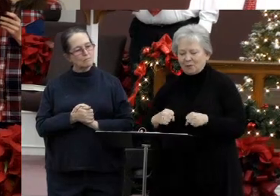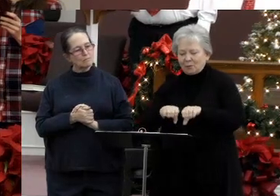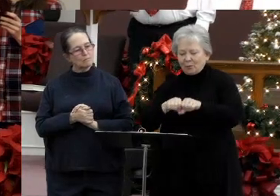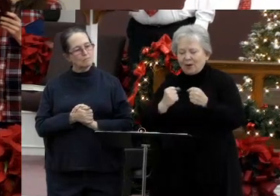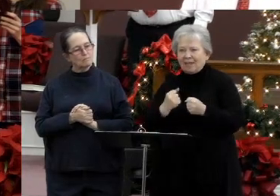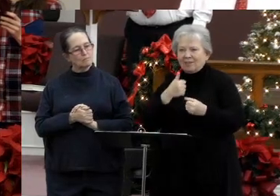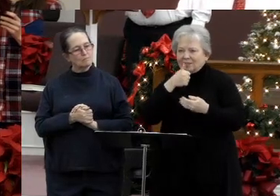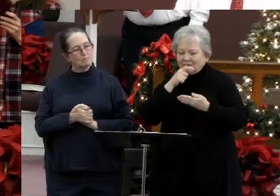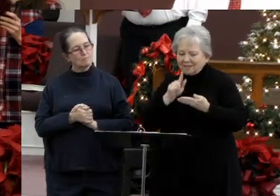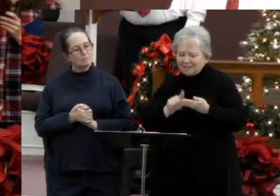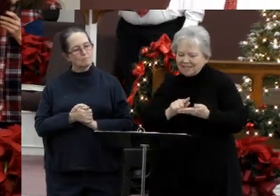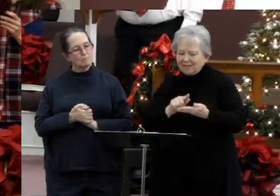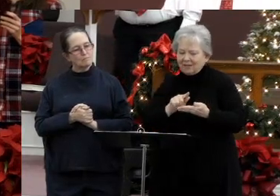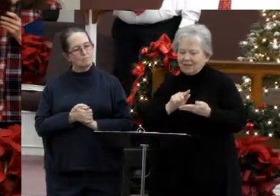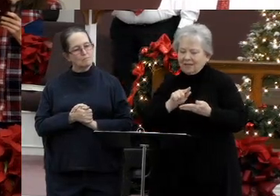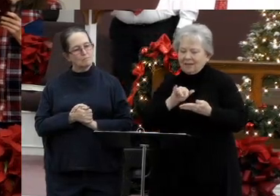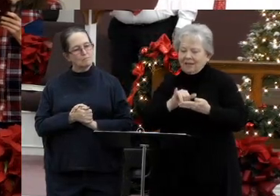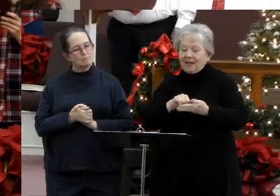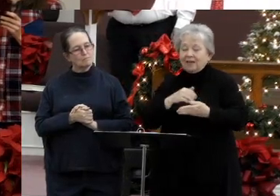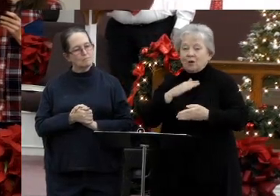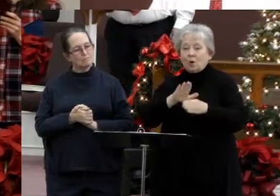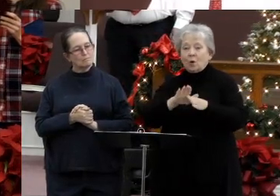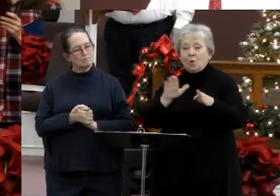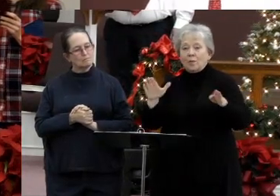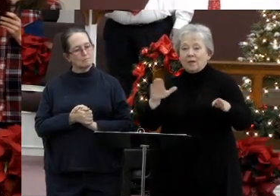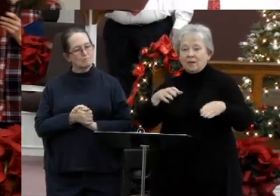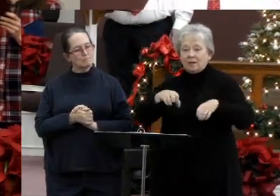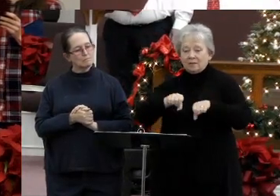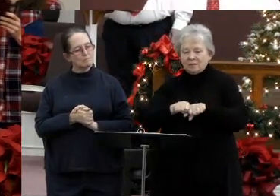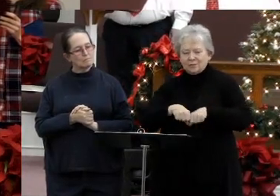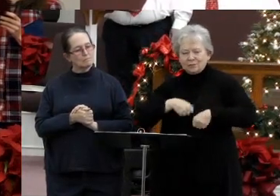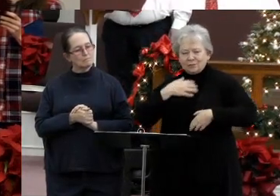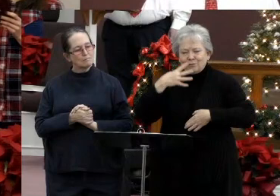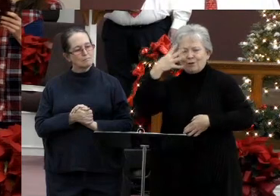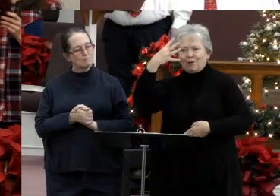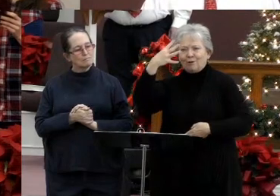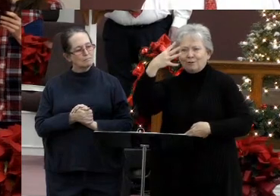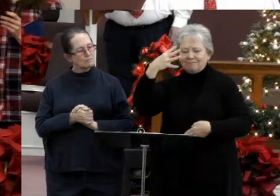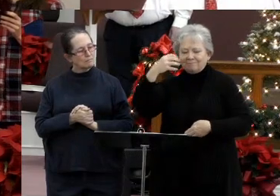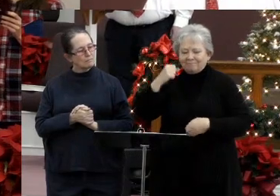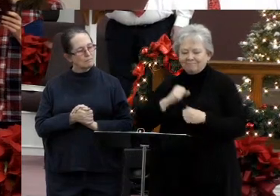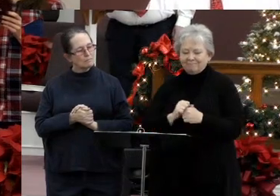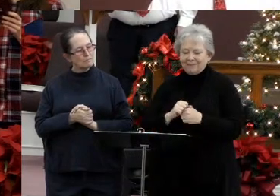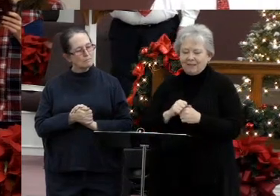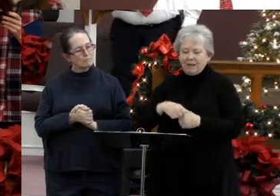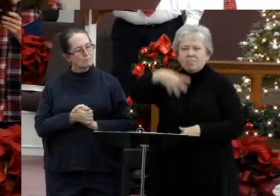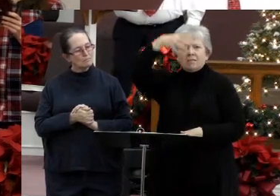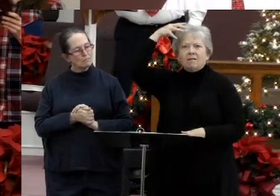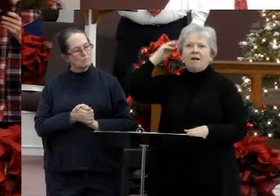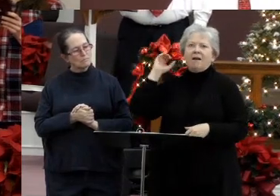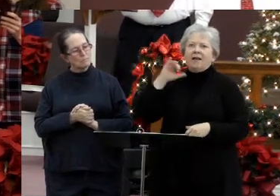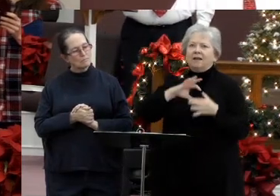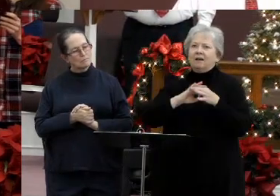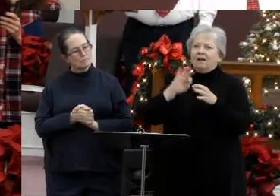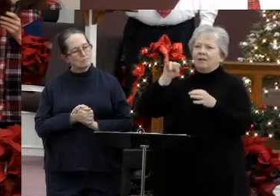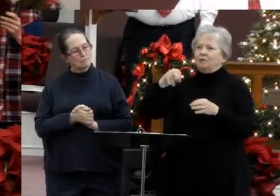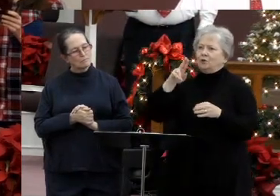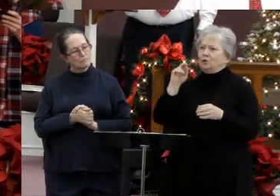to break the seal and open the scroll? The Lion of